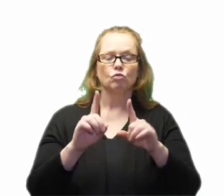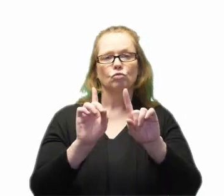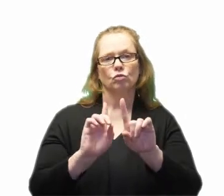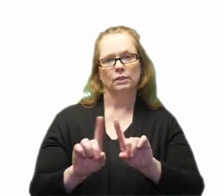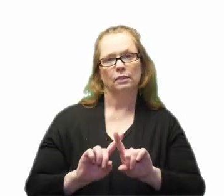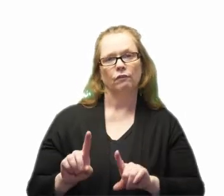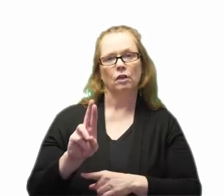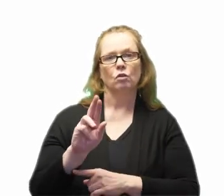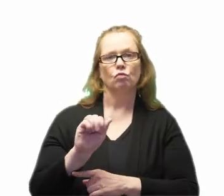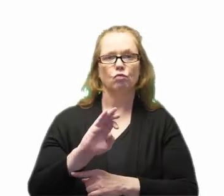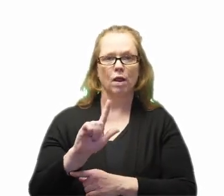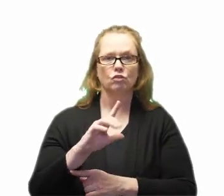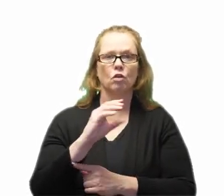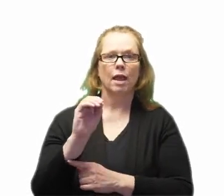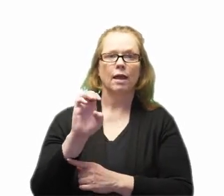groups.